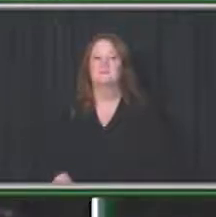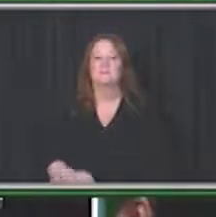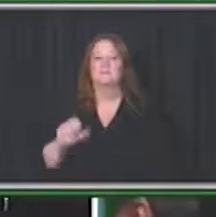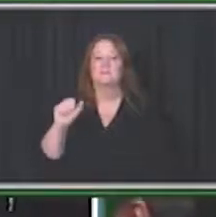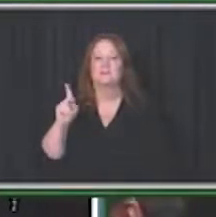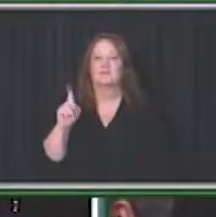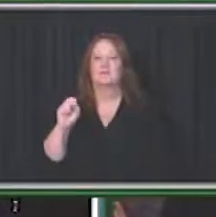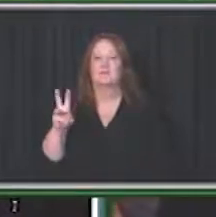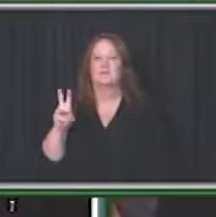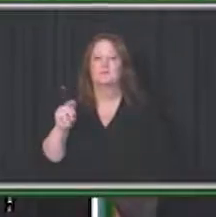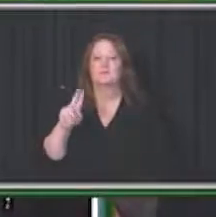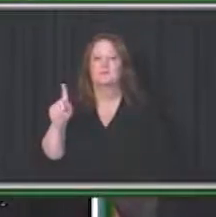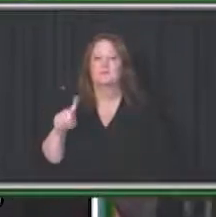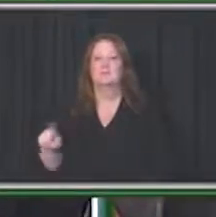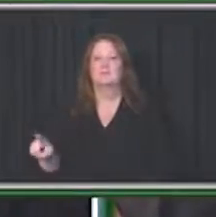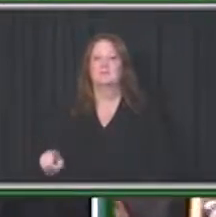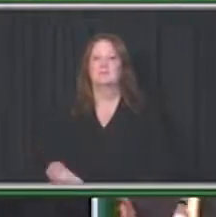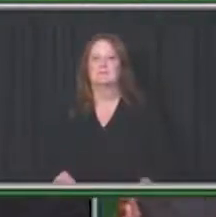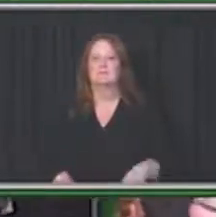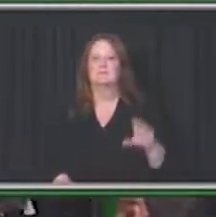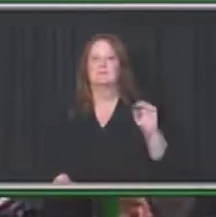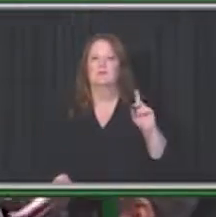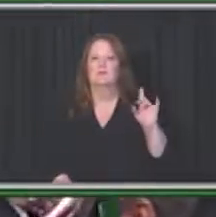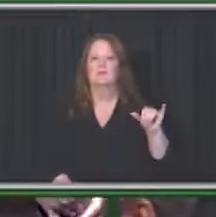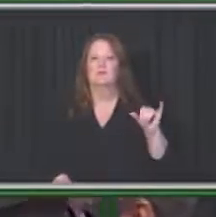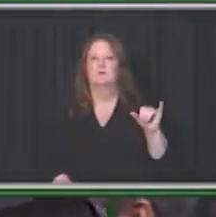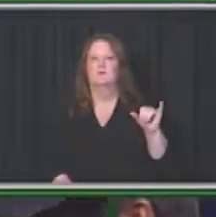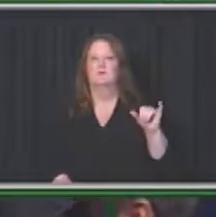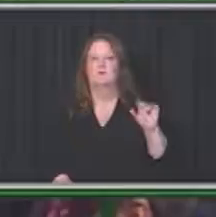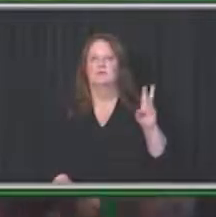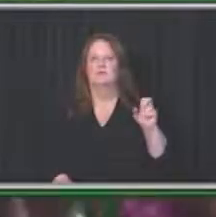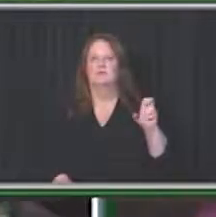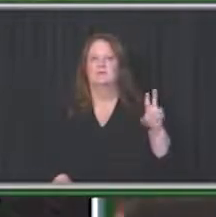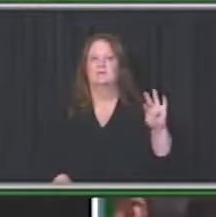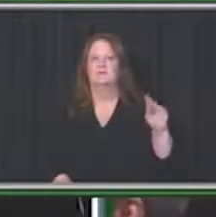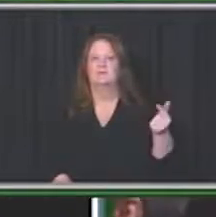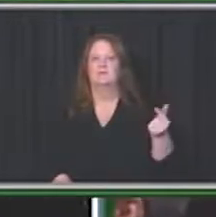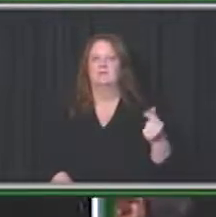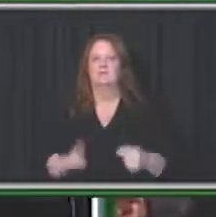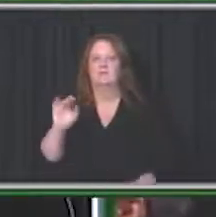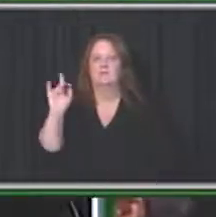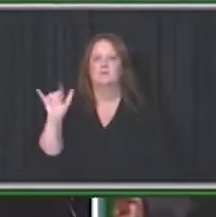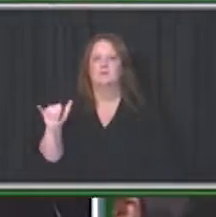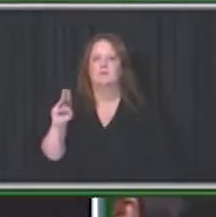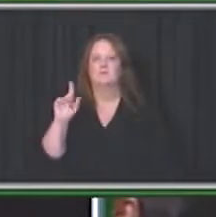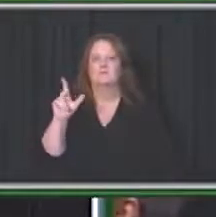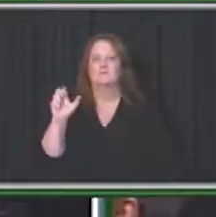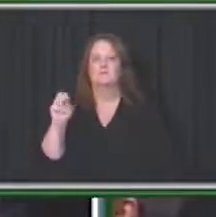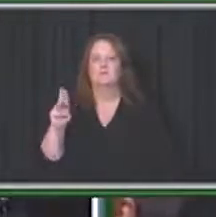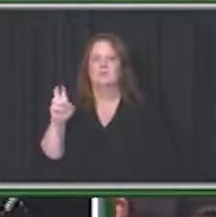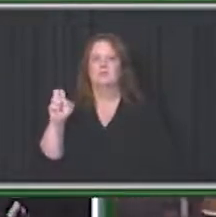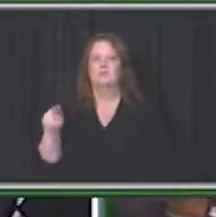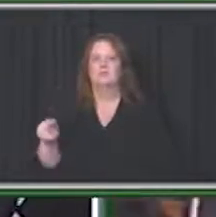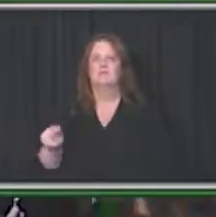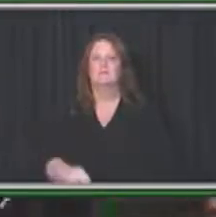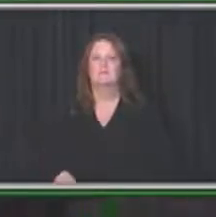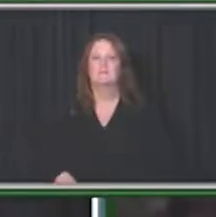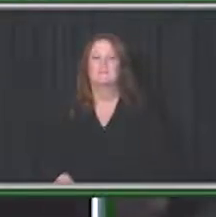Andrew Martinez. Cody Ann Wright Redding. Brittany Lachey Wheaton.